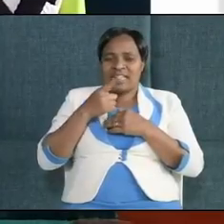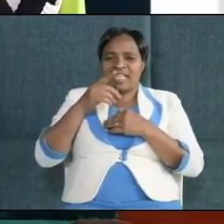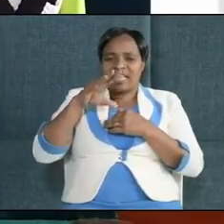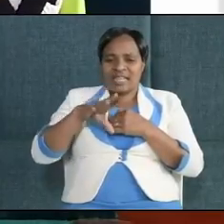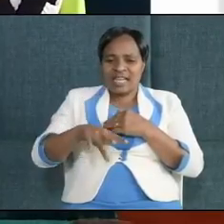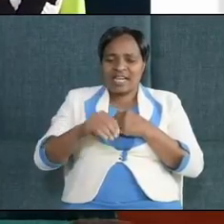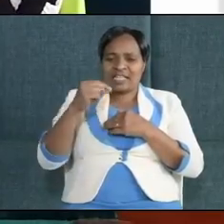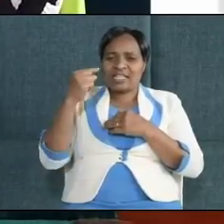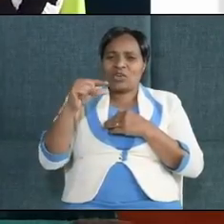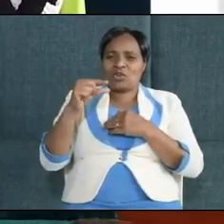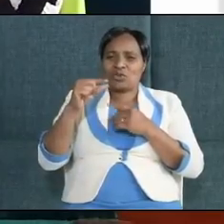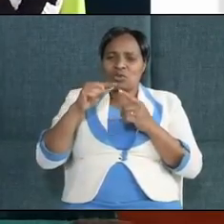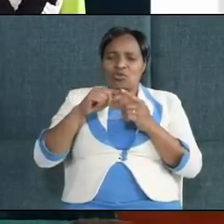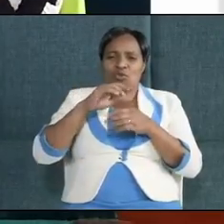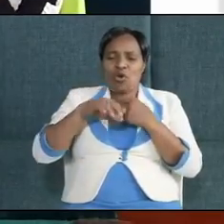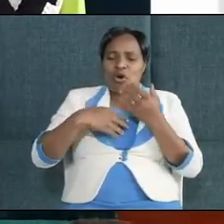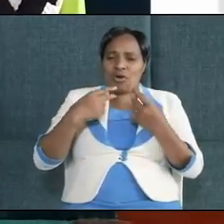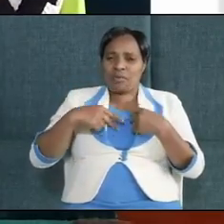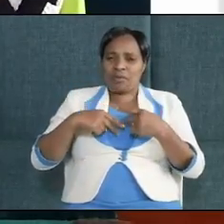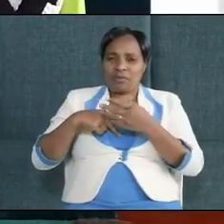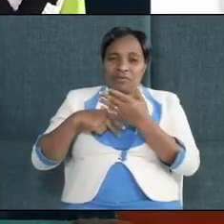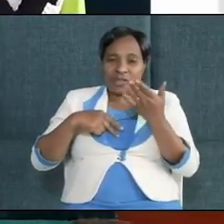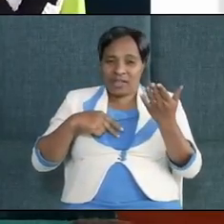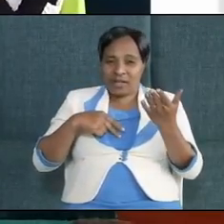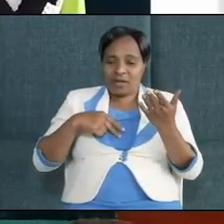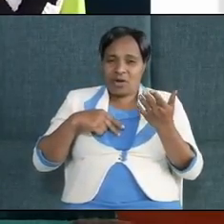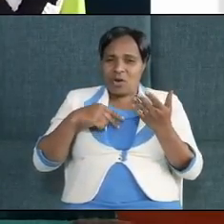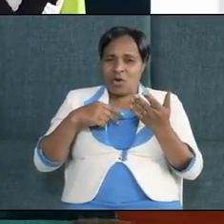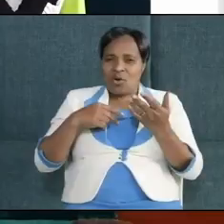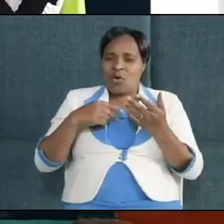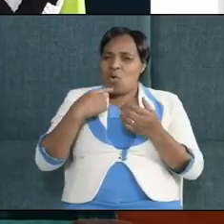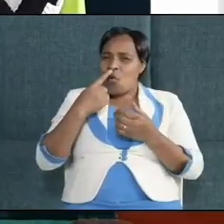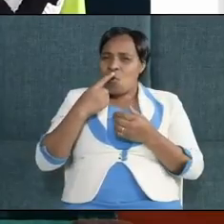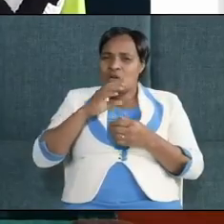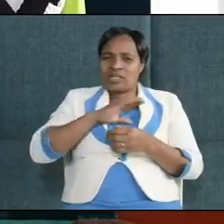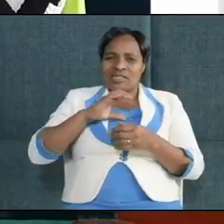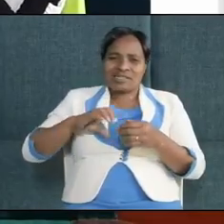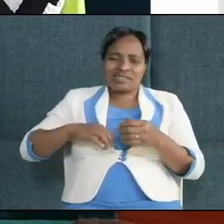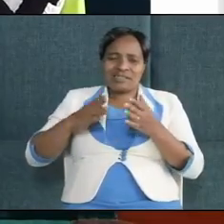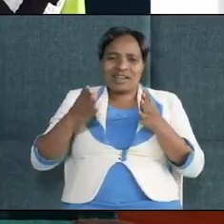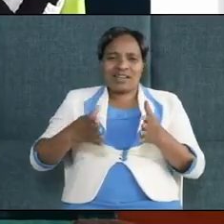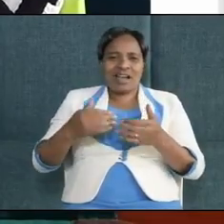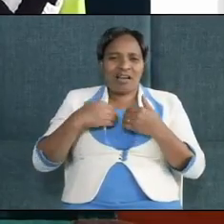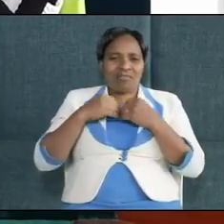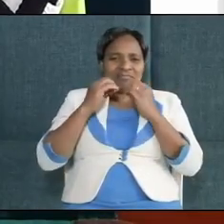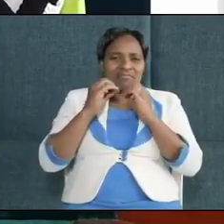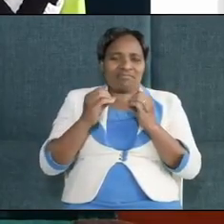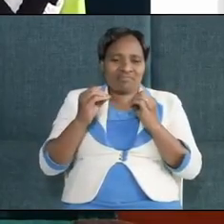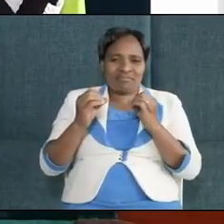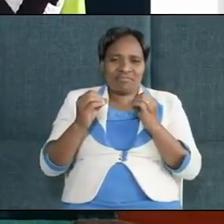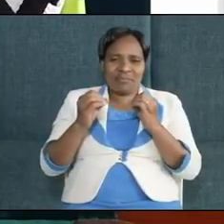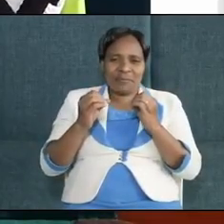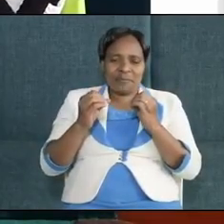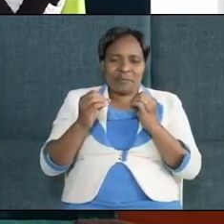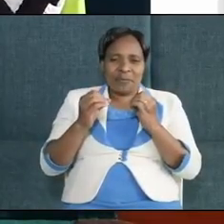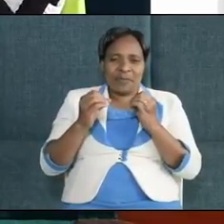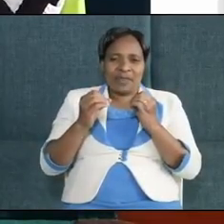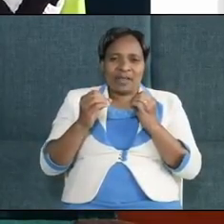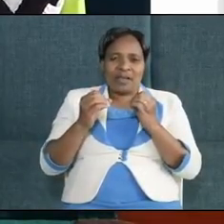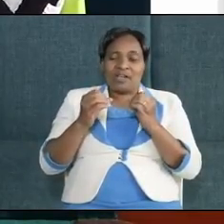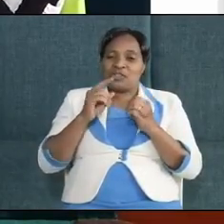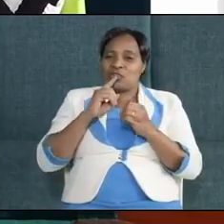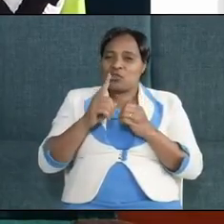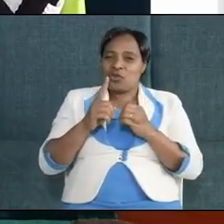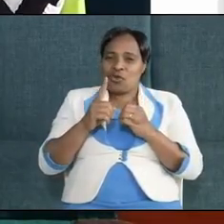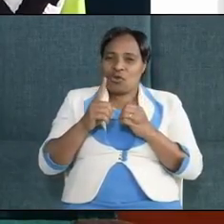the gospel to the Gentiles. Deborah, who are the Gentiles? Non-Jewish people. Yes, they are non-Jewish people. And so